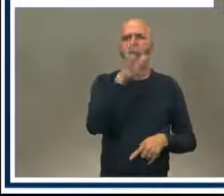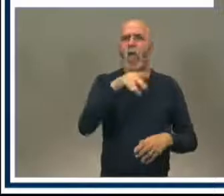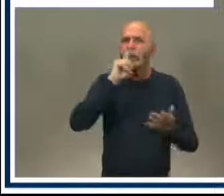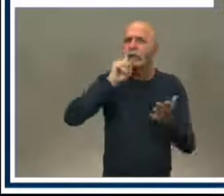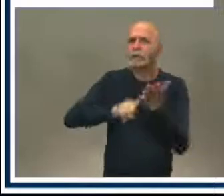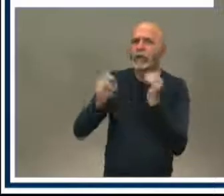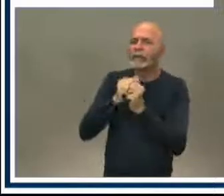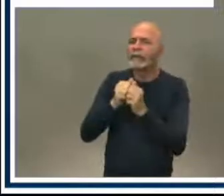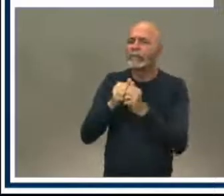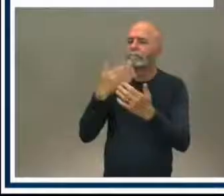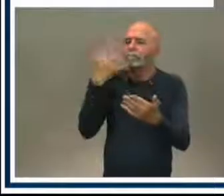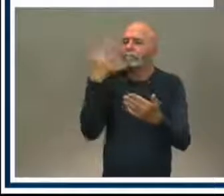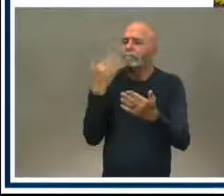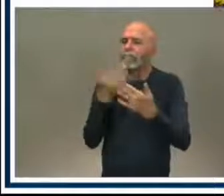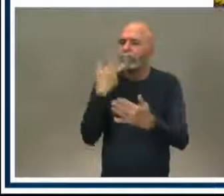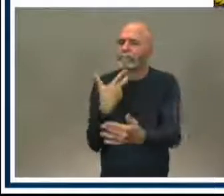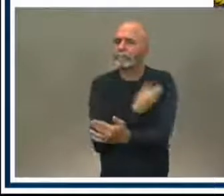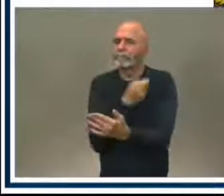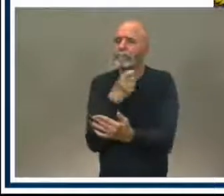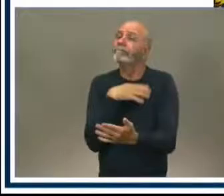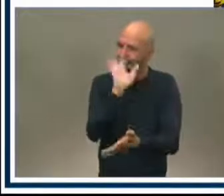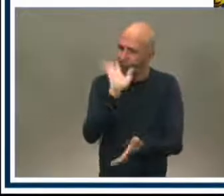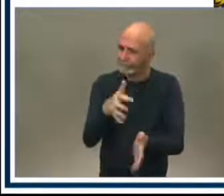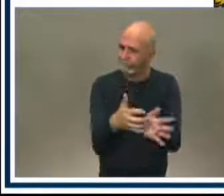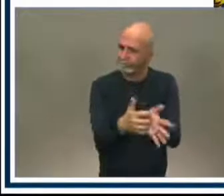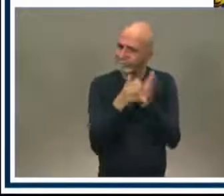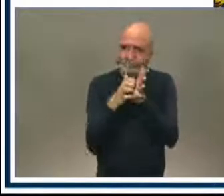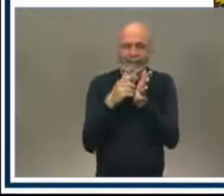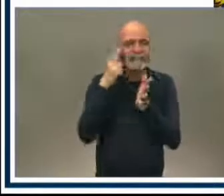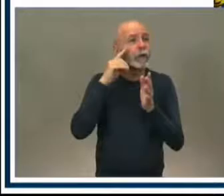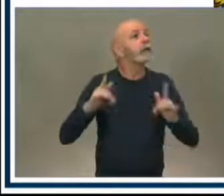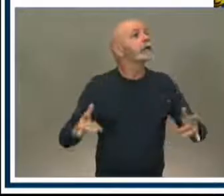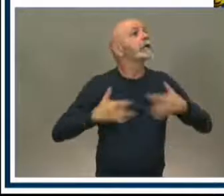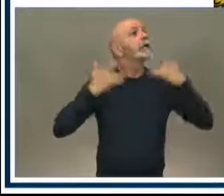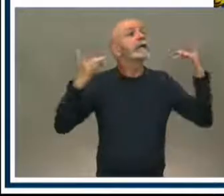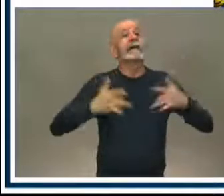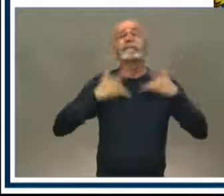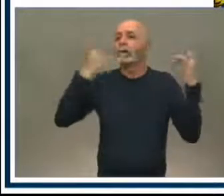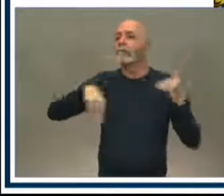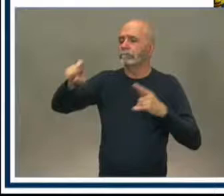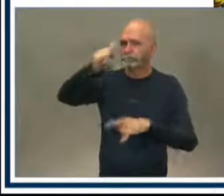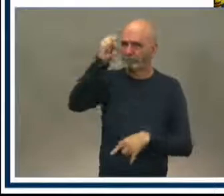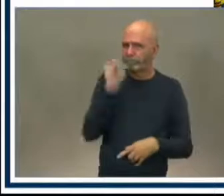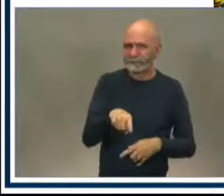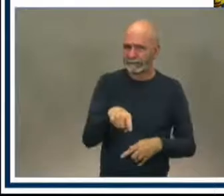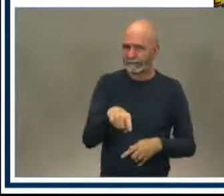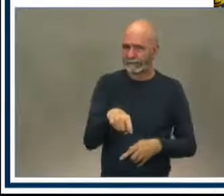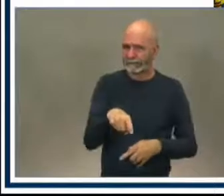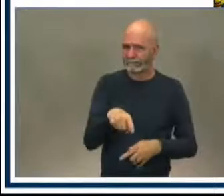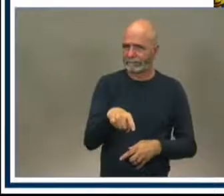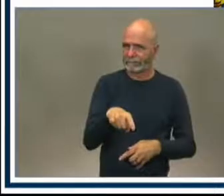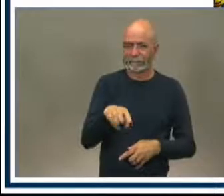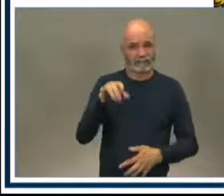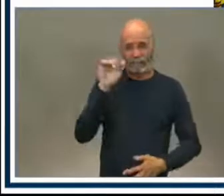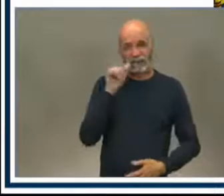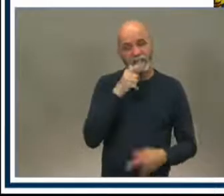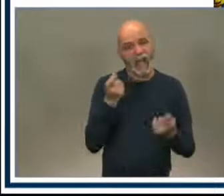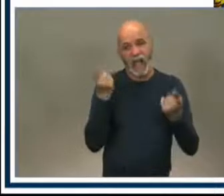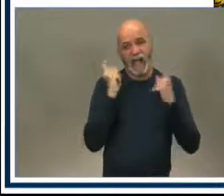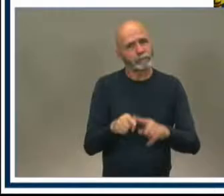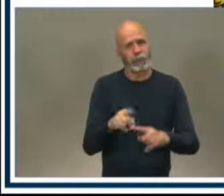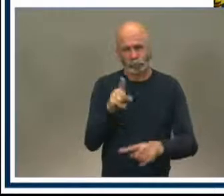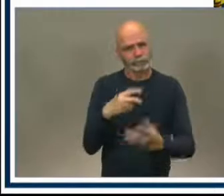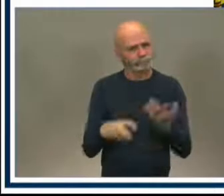vaccination, which you said is required for any event outside of a weekly service. So given that that didn't happen, should they not be